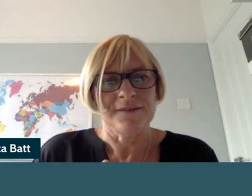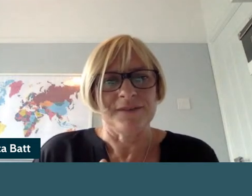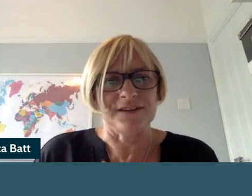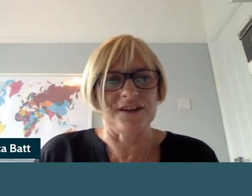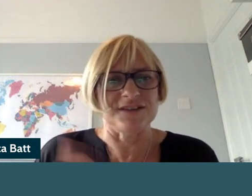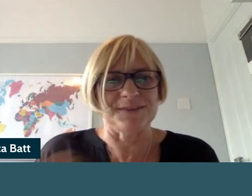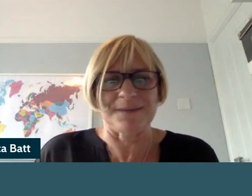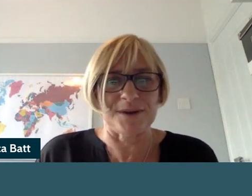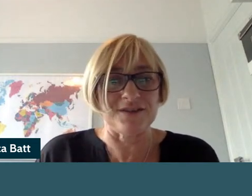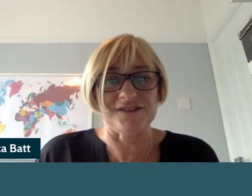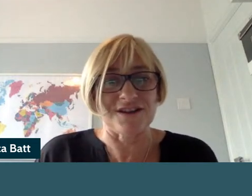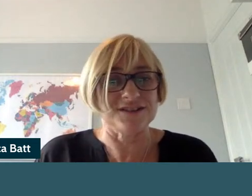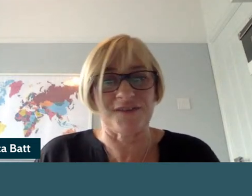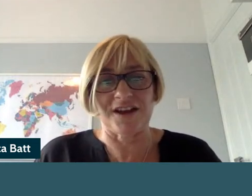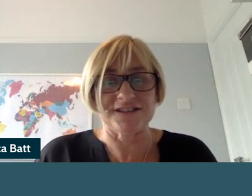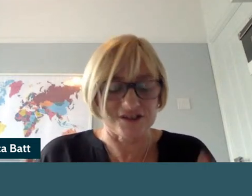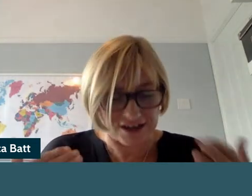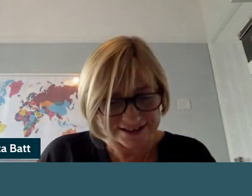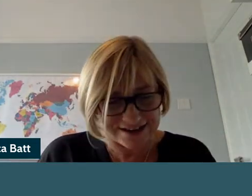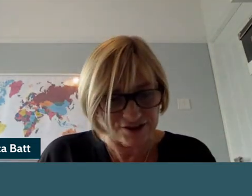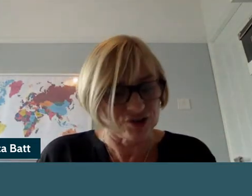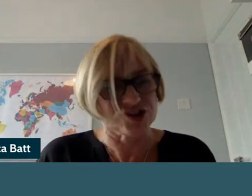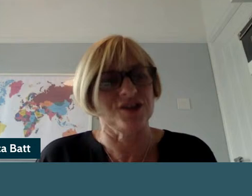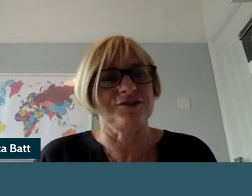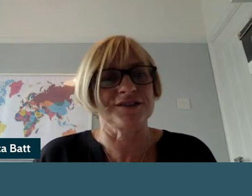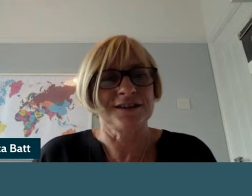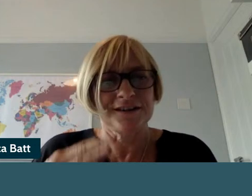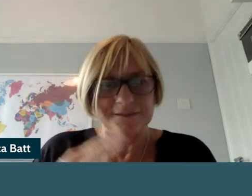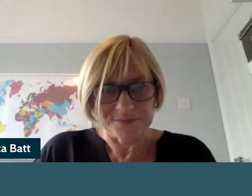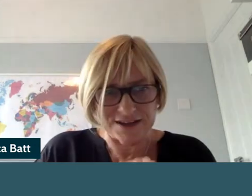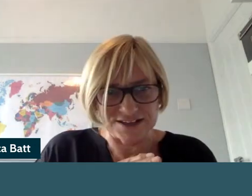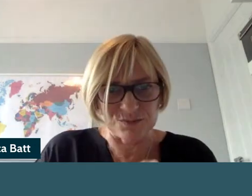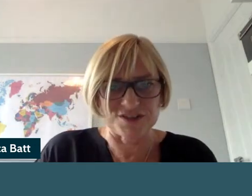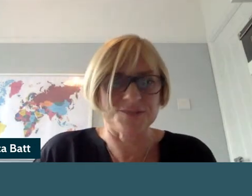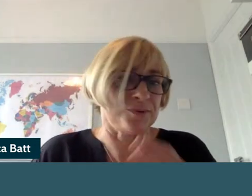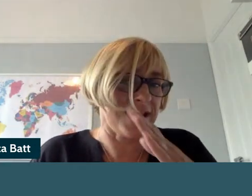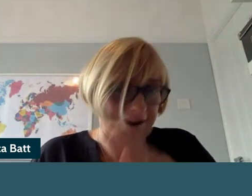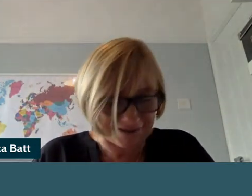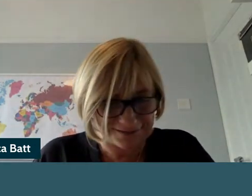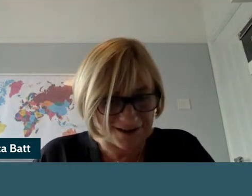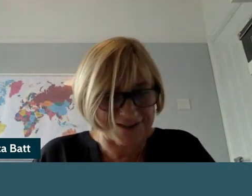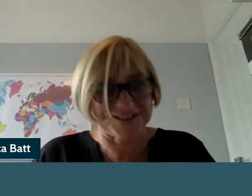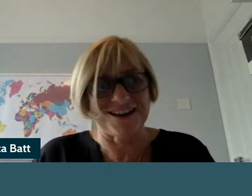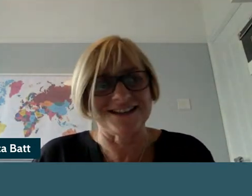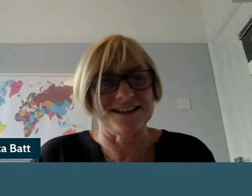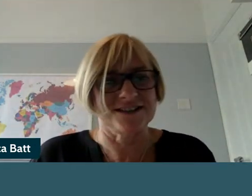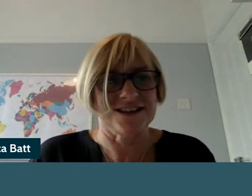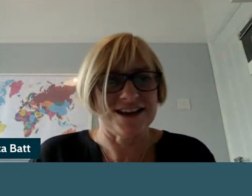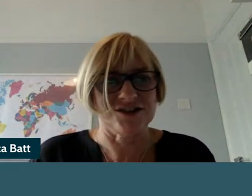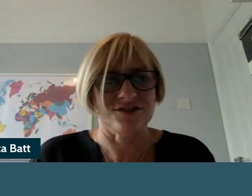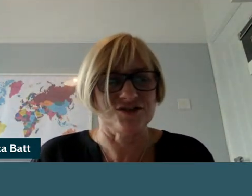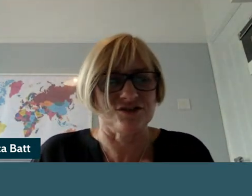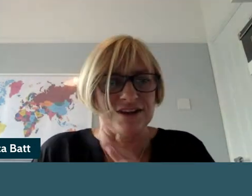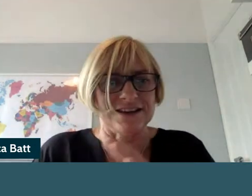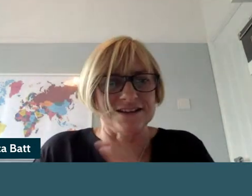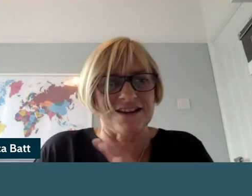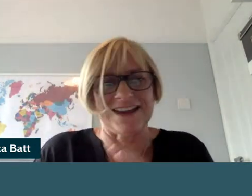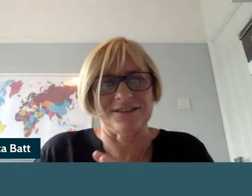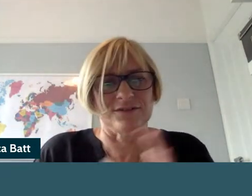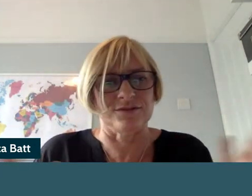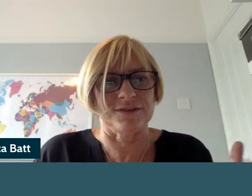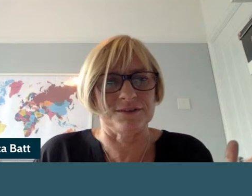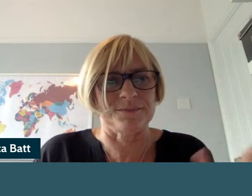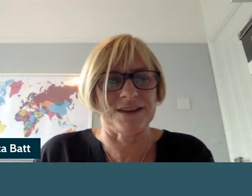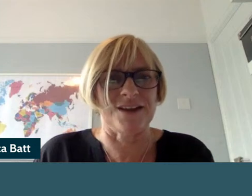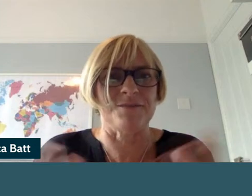in you know it's about blowing the nose first looking down at your shoes and it's one spray either side into each nostril in a